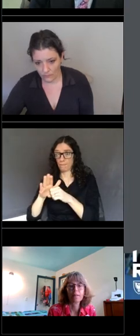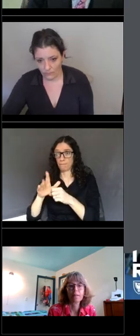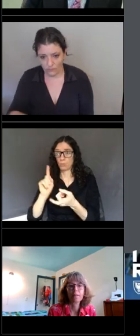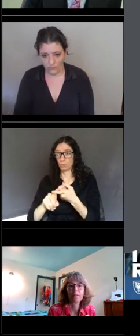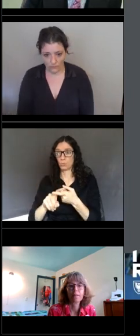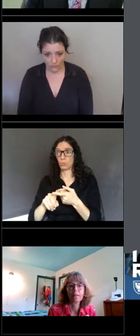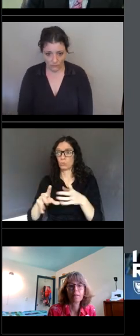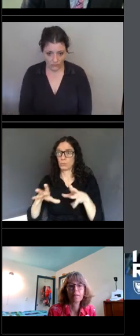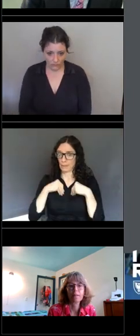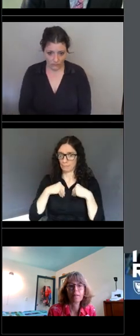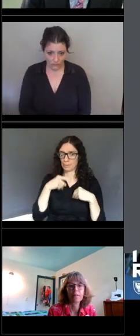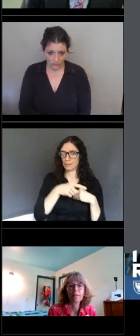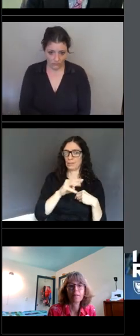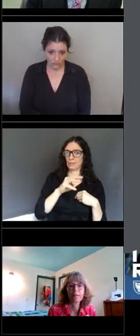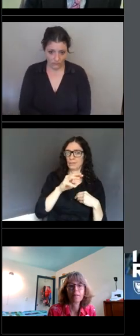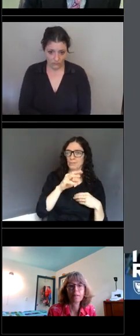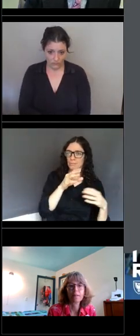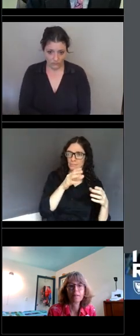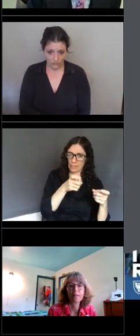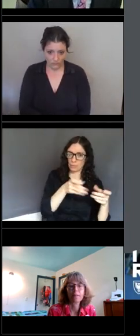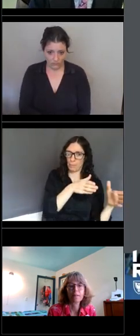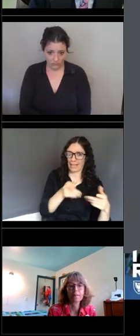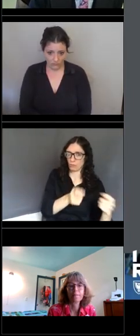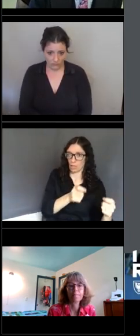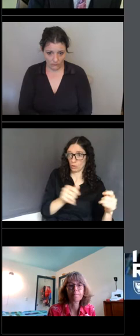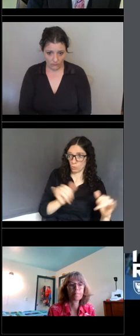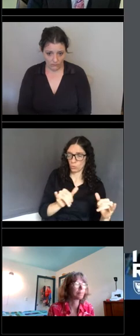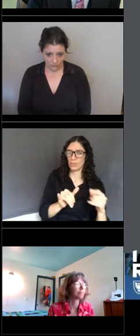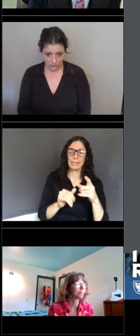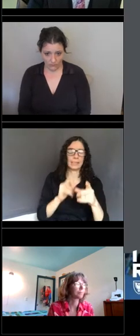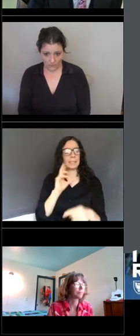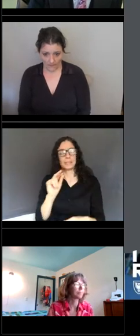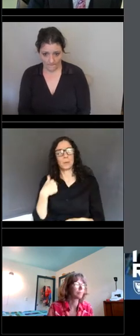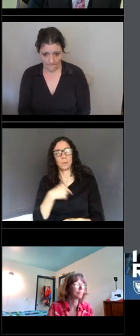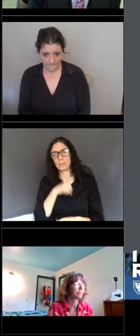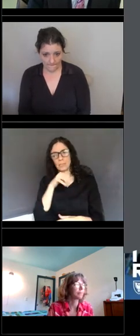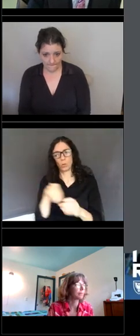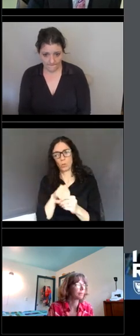It would have broadened the scope considerably and brought us into